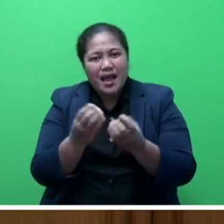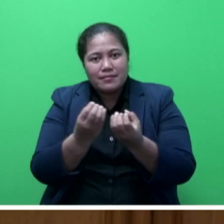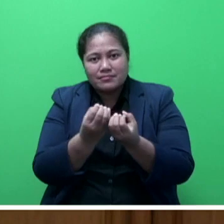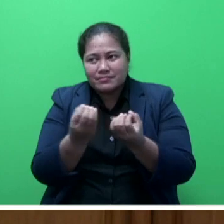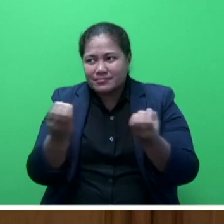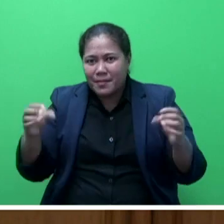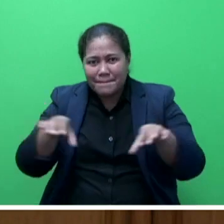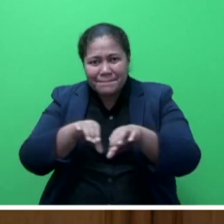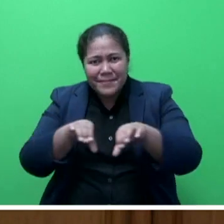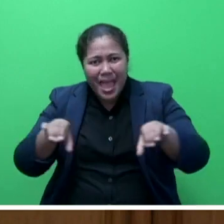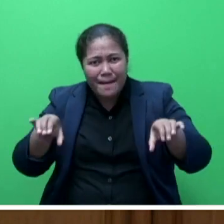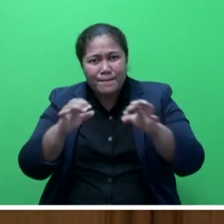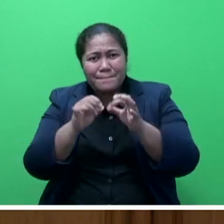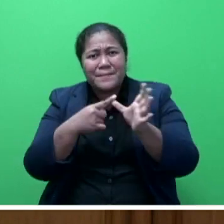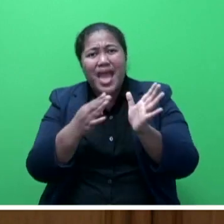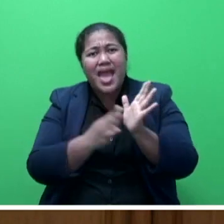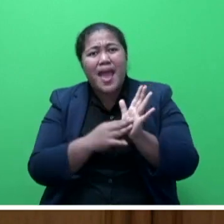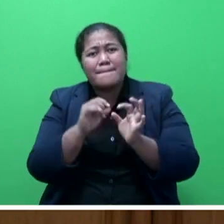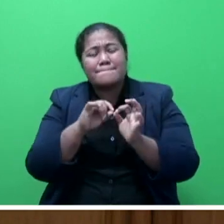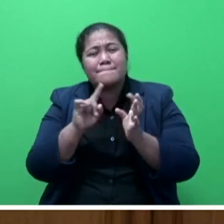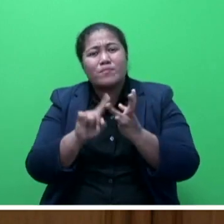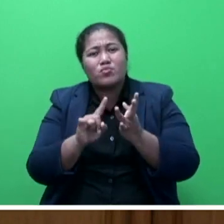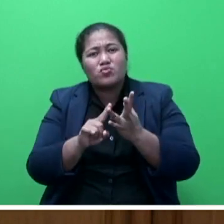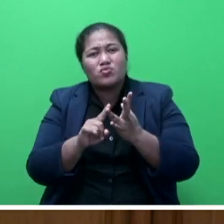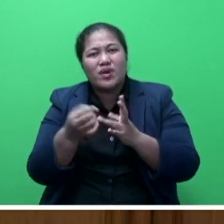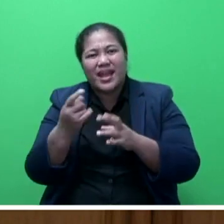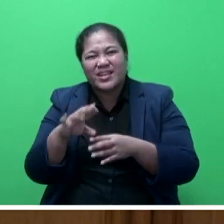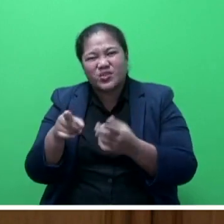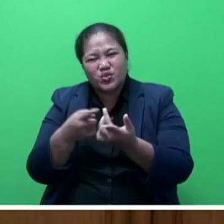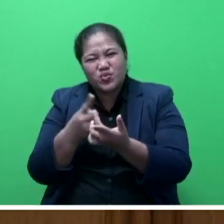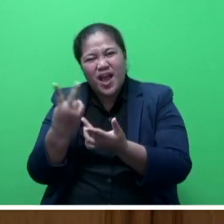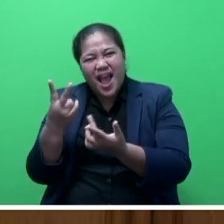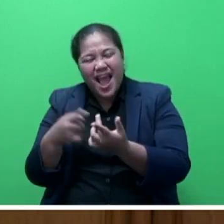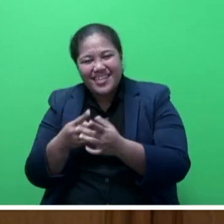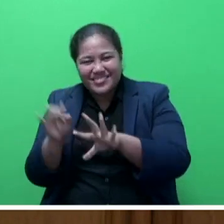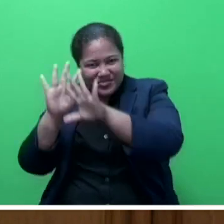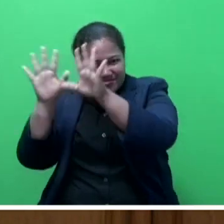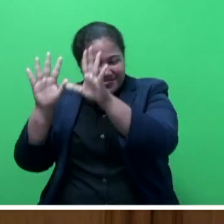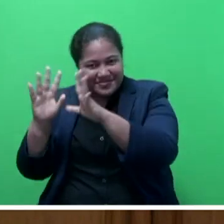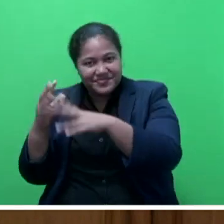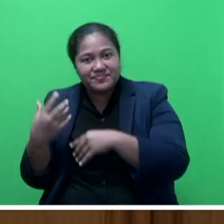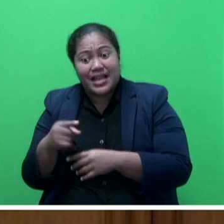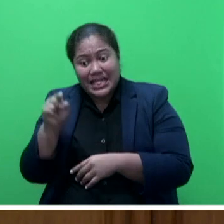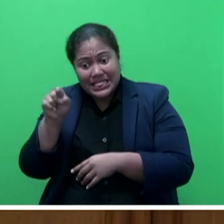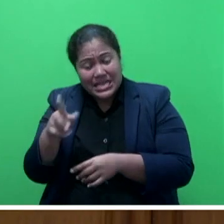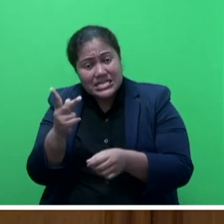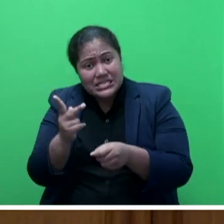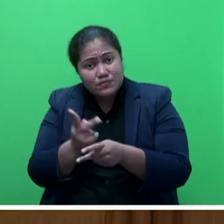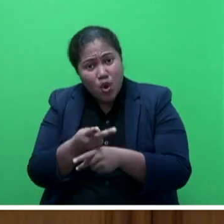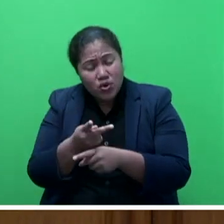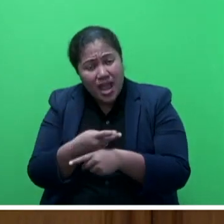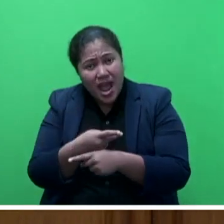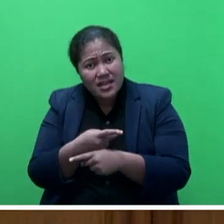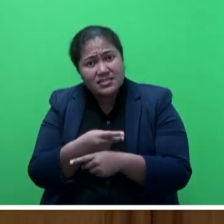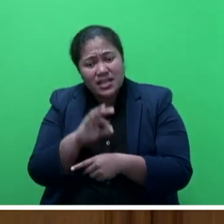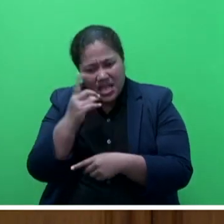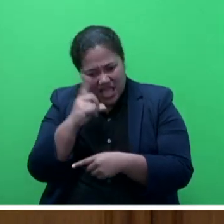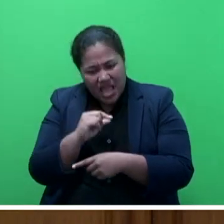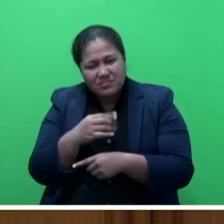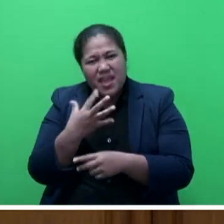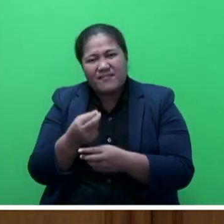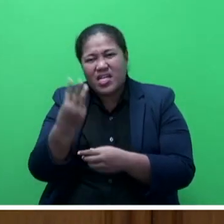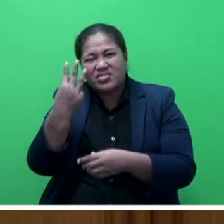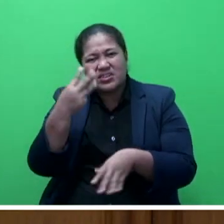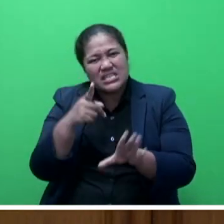trees, otsikevi, and dilo, to name a few. These products could be harvested within 3